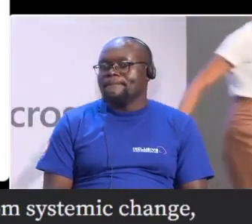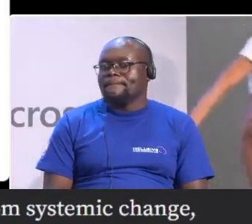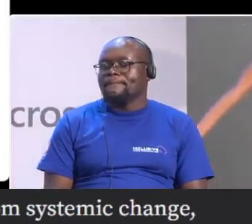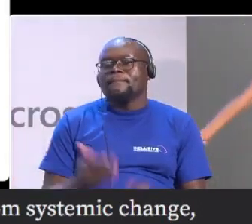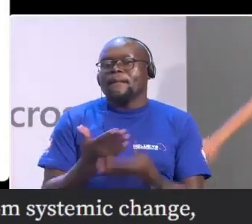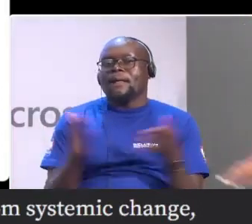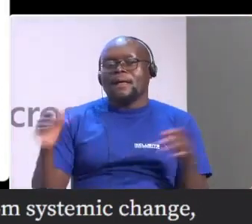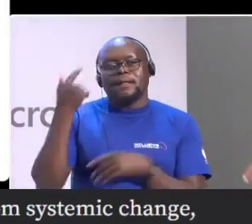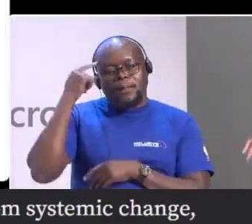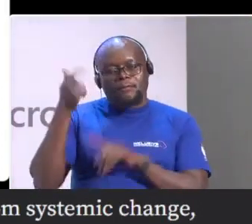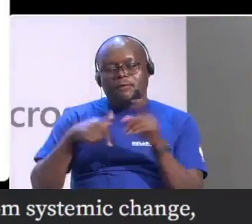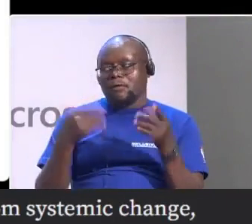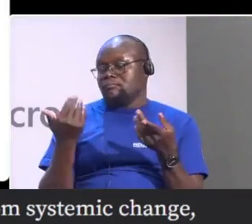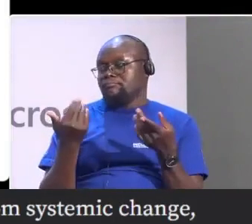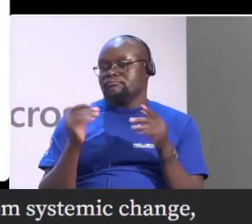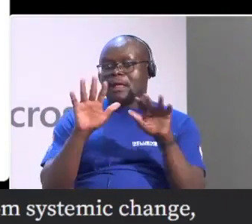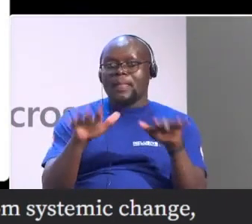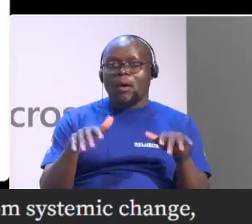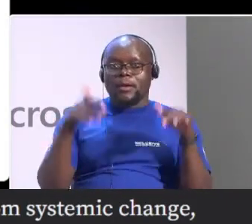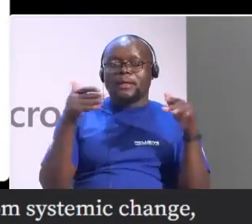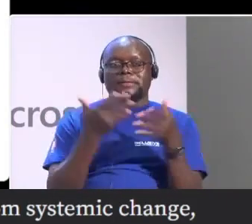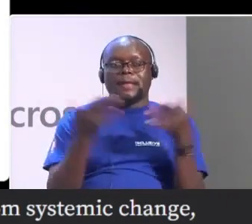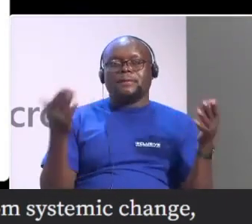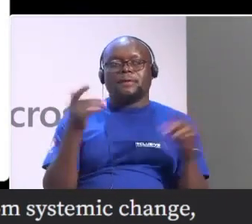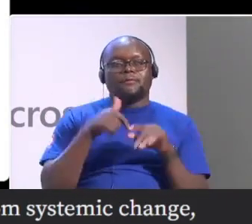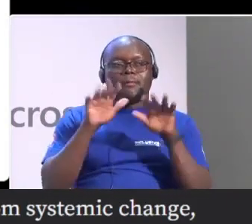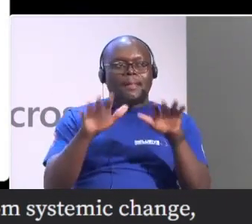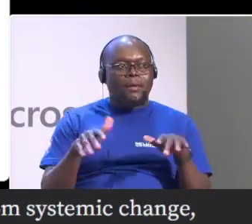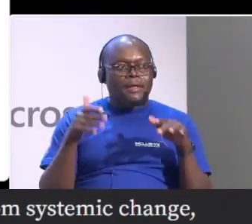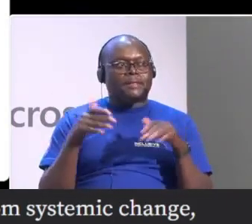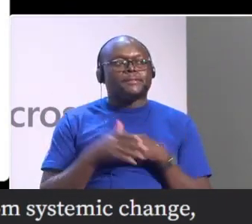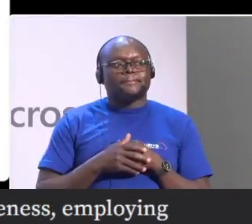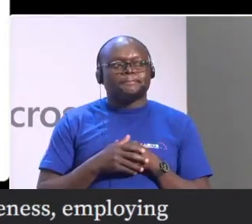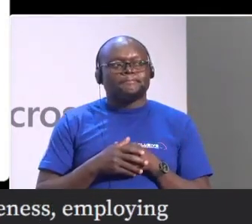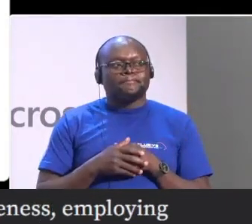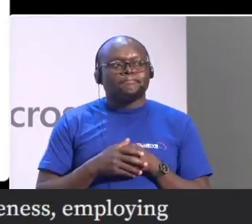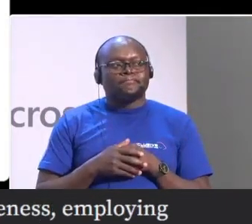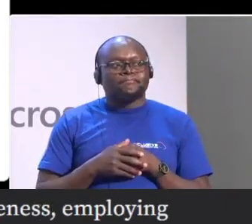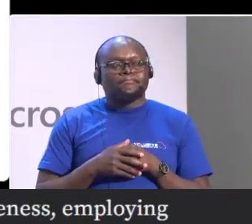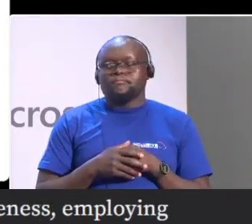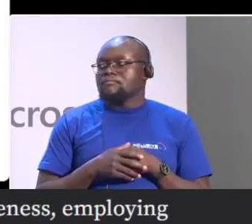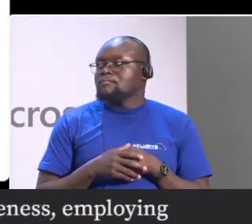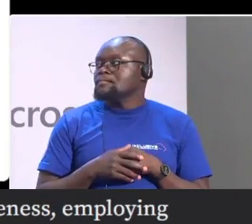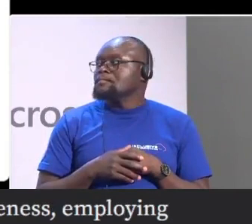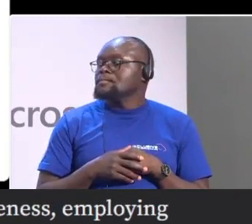Any thoughts from the audience? I can toss you this mic. There we go. Sorry, okay.